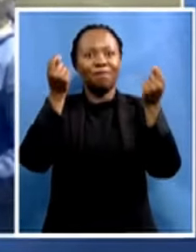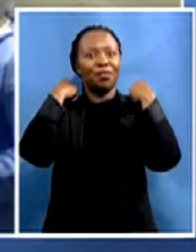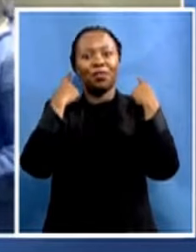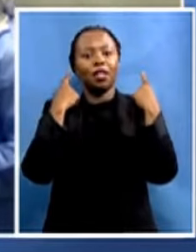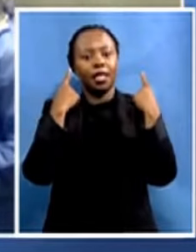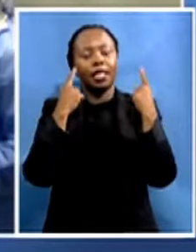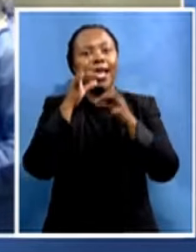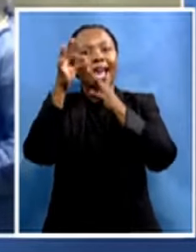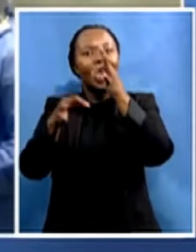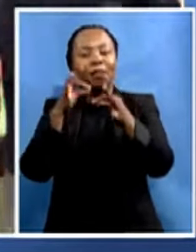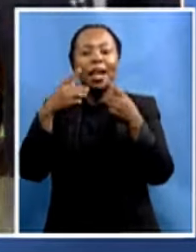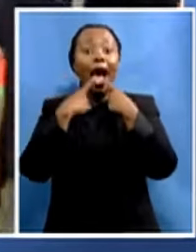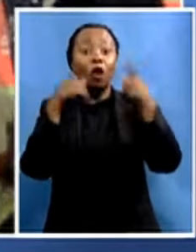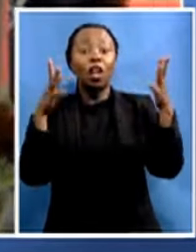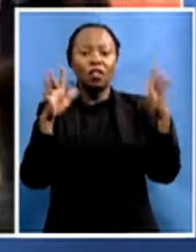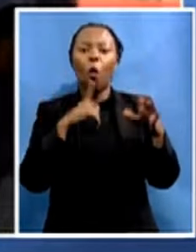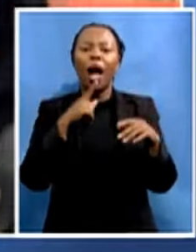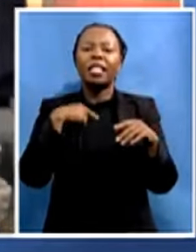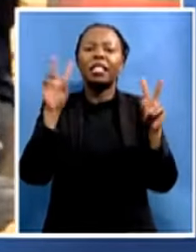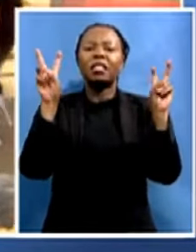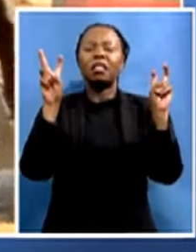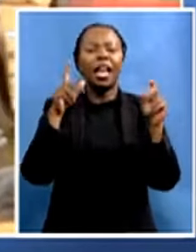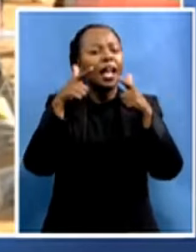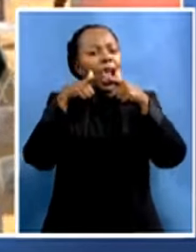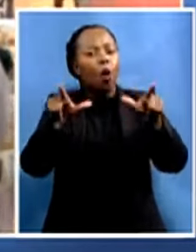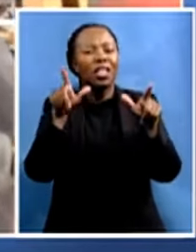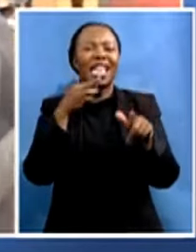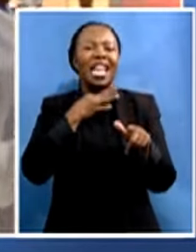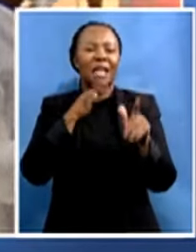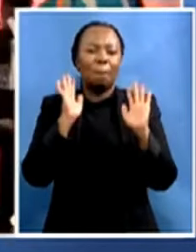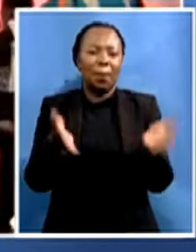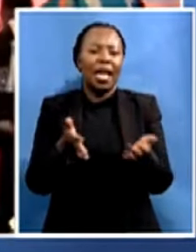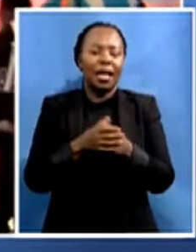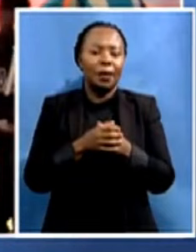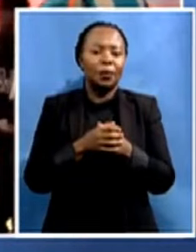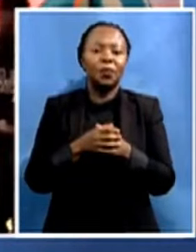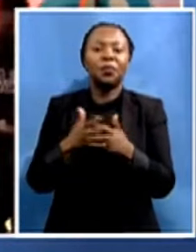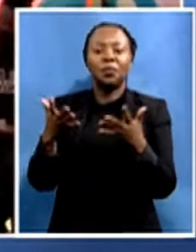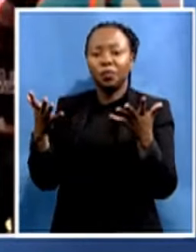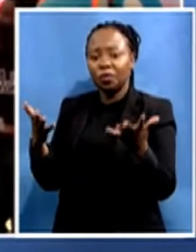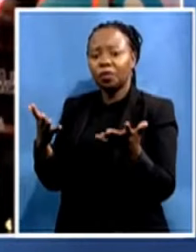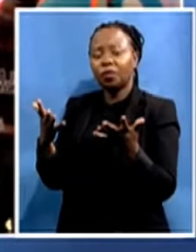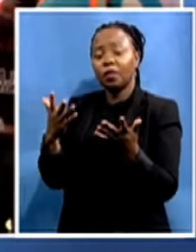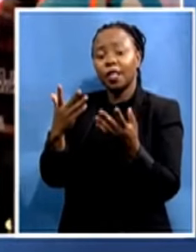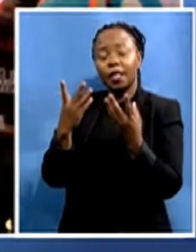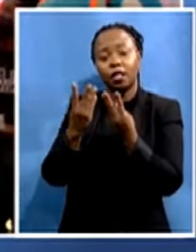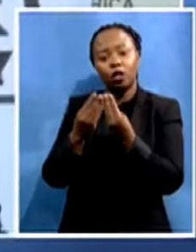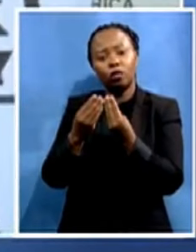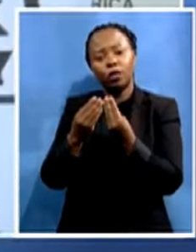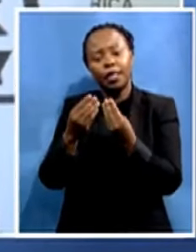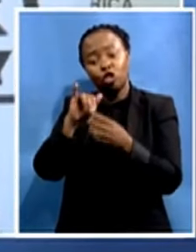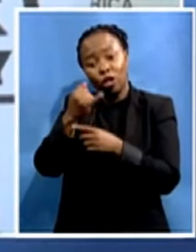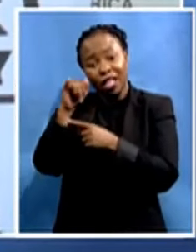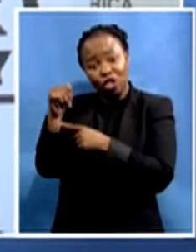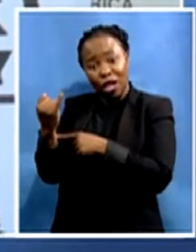English. Do we know how far the resolution is in terms of the J&J vaccine issues? How long